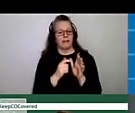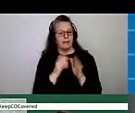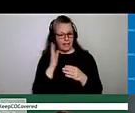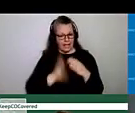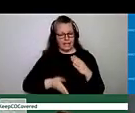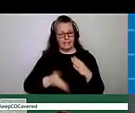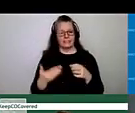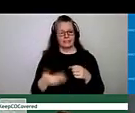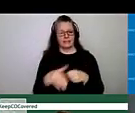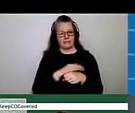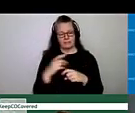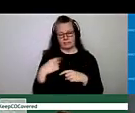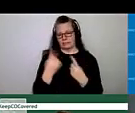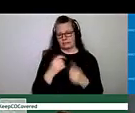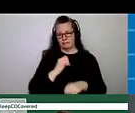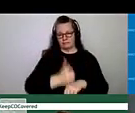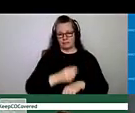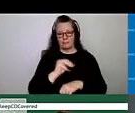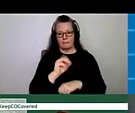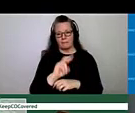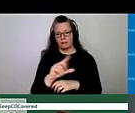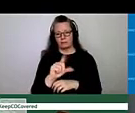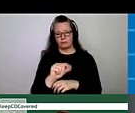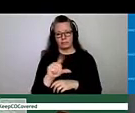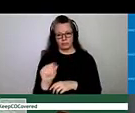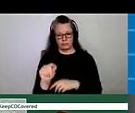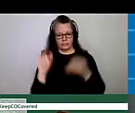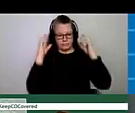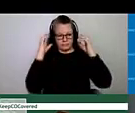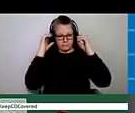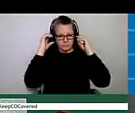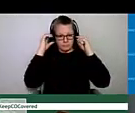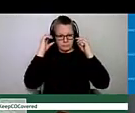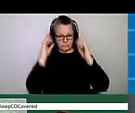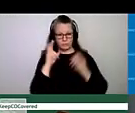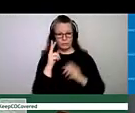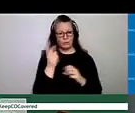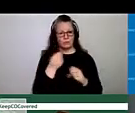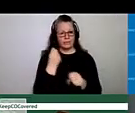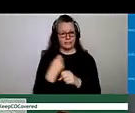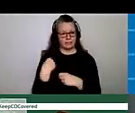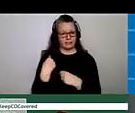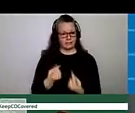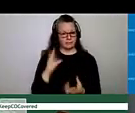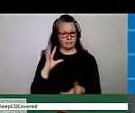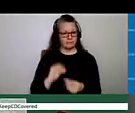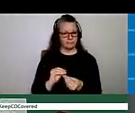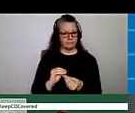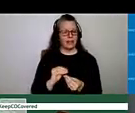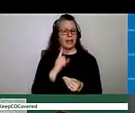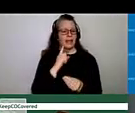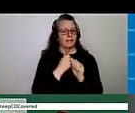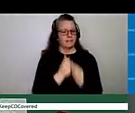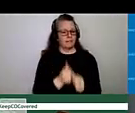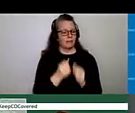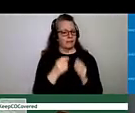in place since March of 2020, so 3 years now. And following guidance issued by our federal partners, the Centers